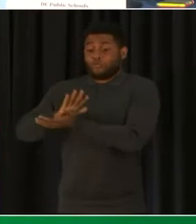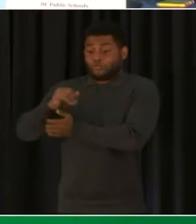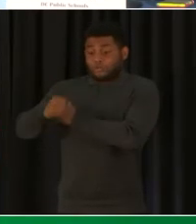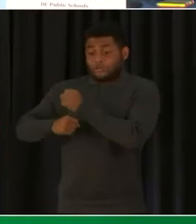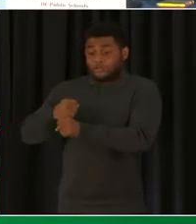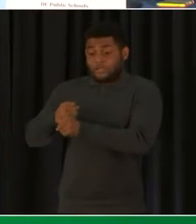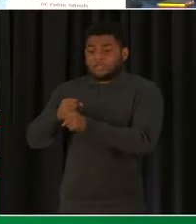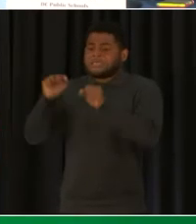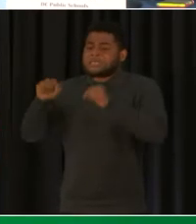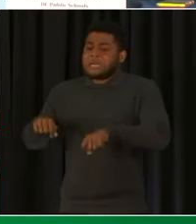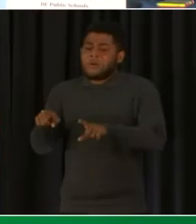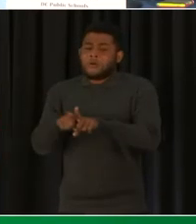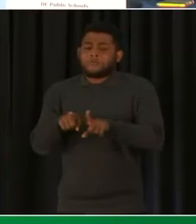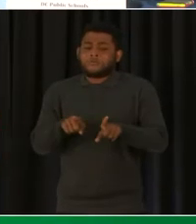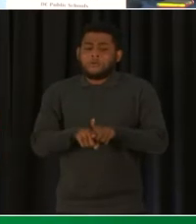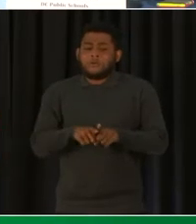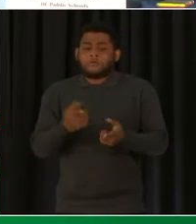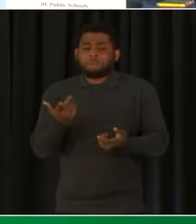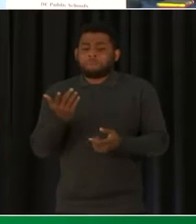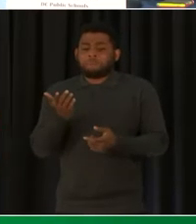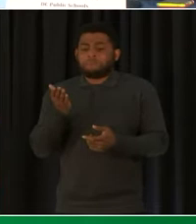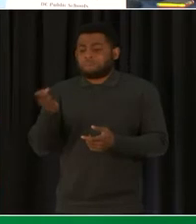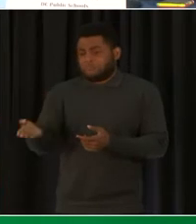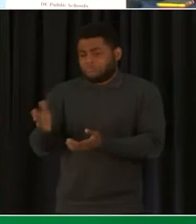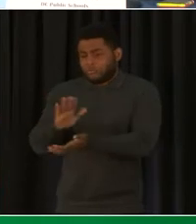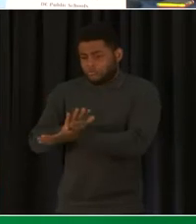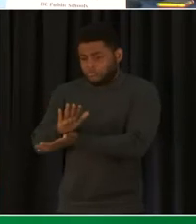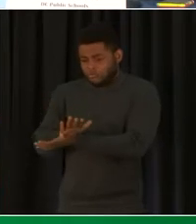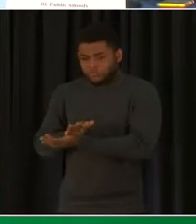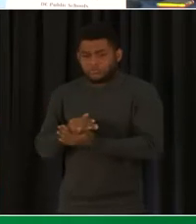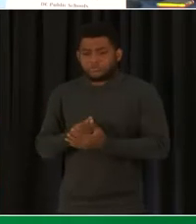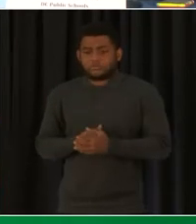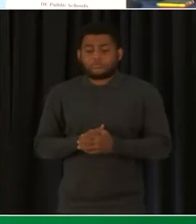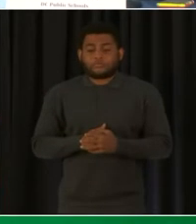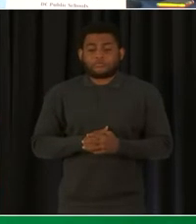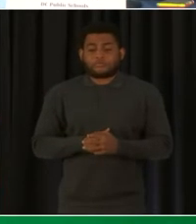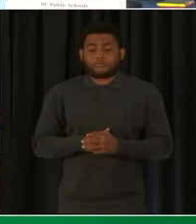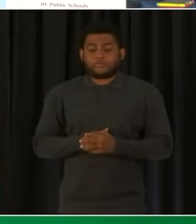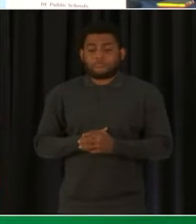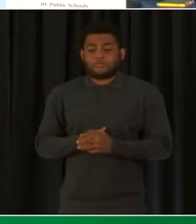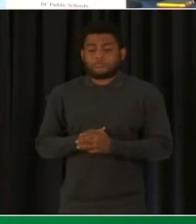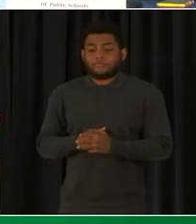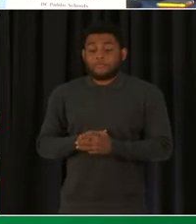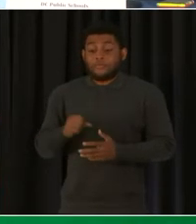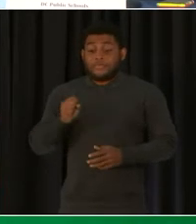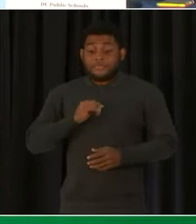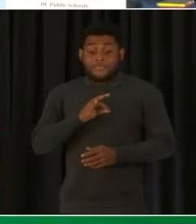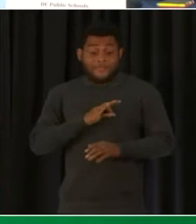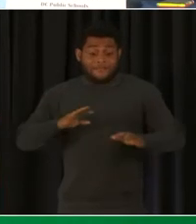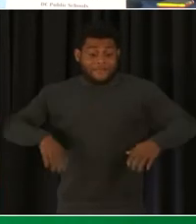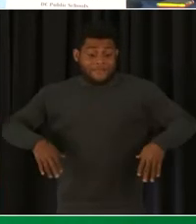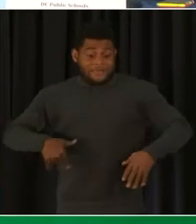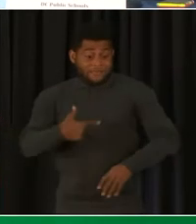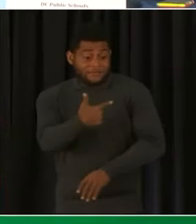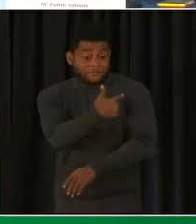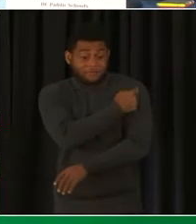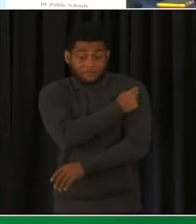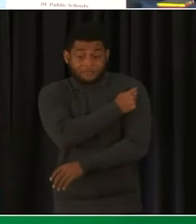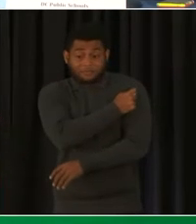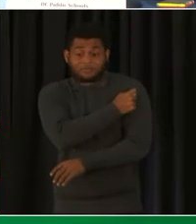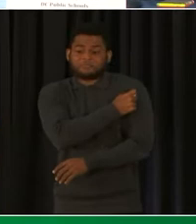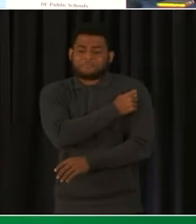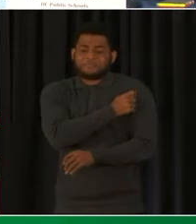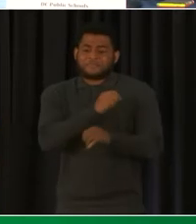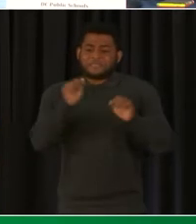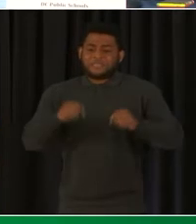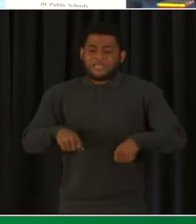so also on site at their school site. Those staff members who are unvaccinated may complete